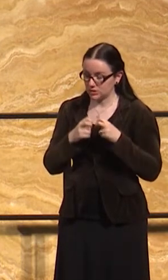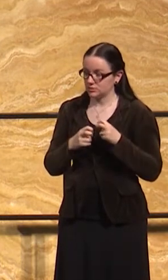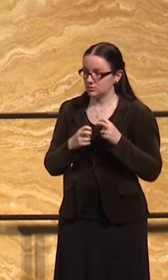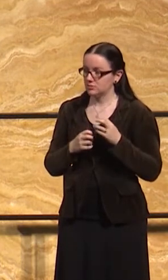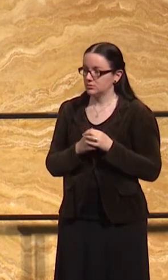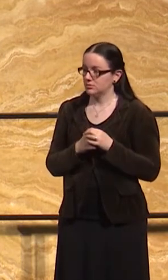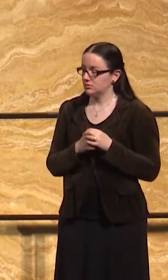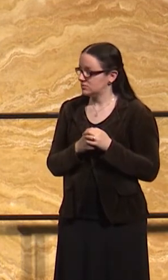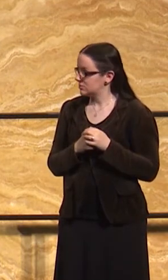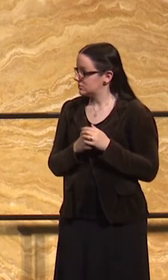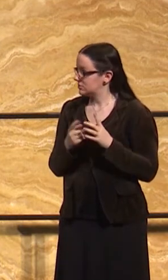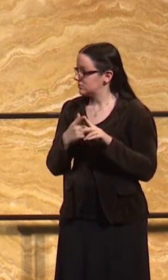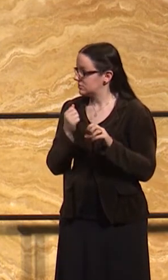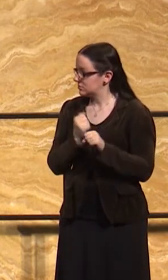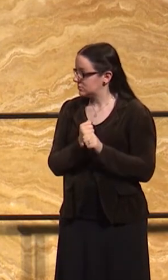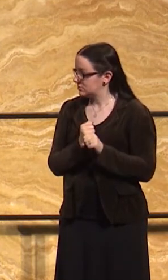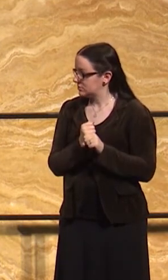instance, in the